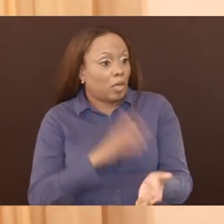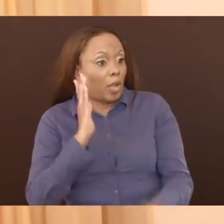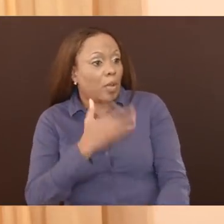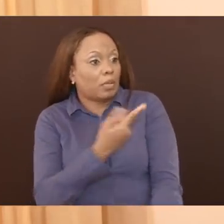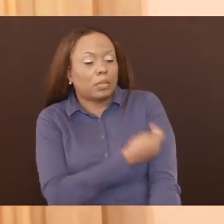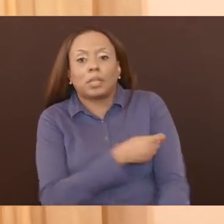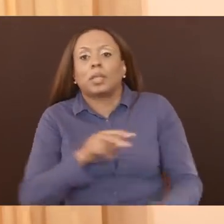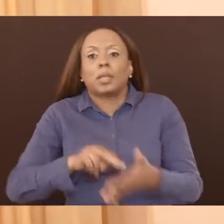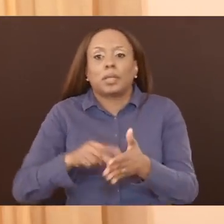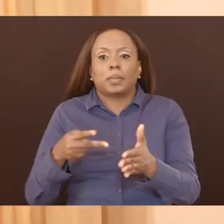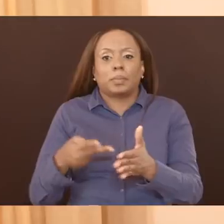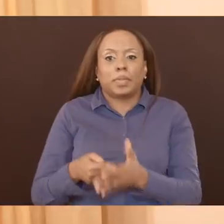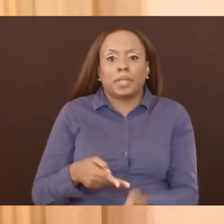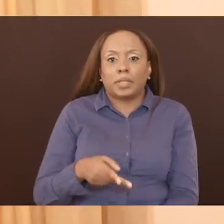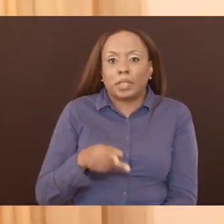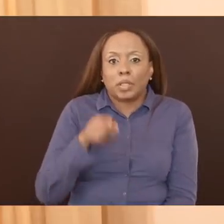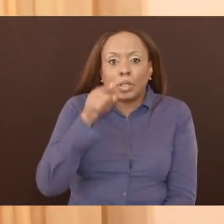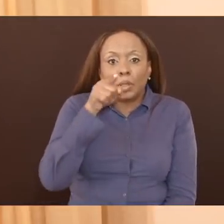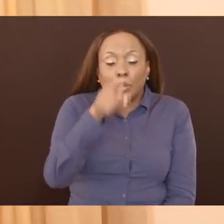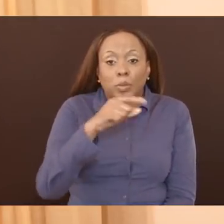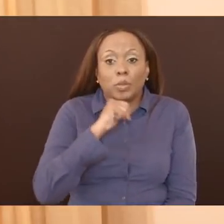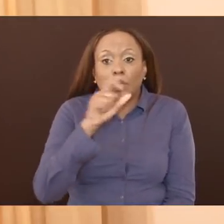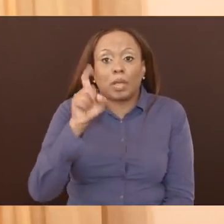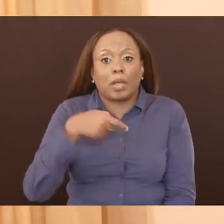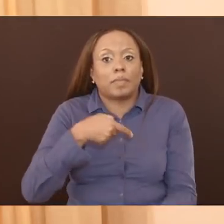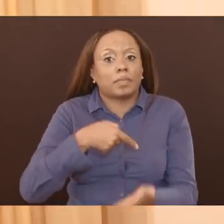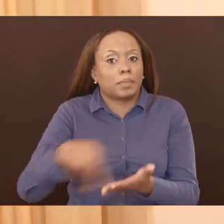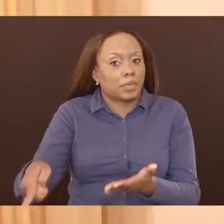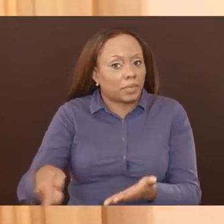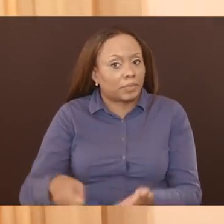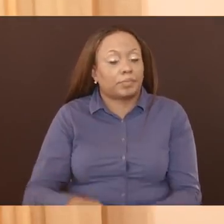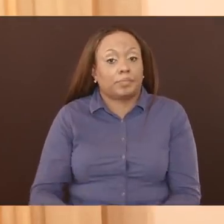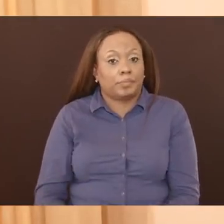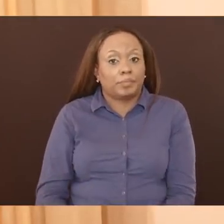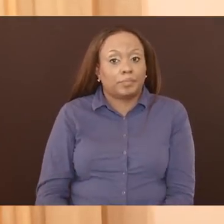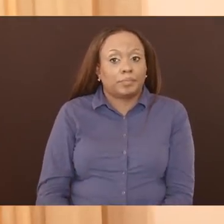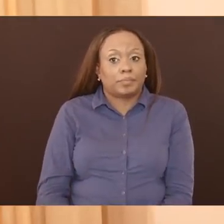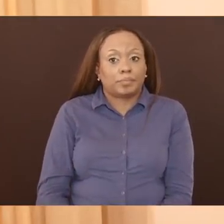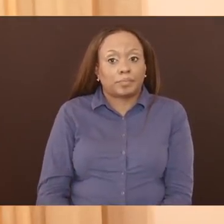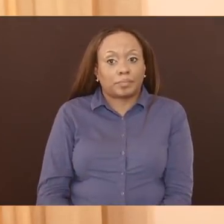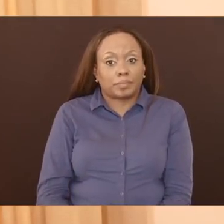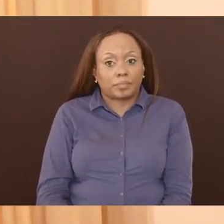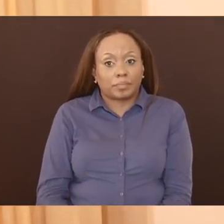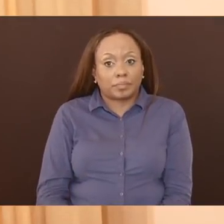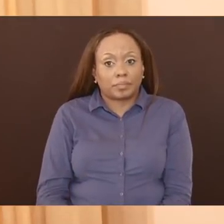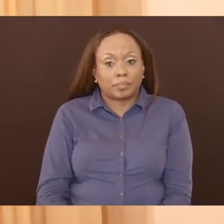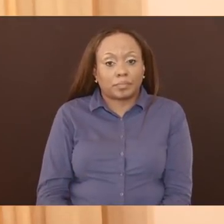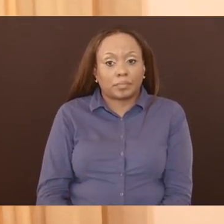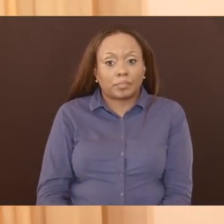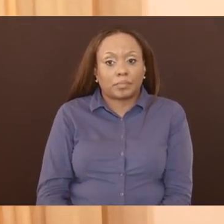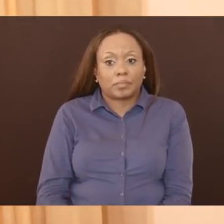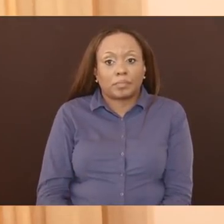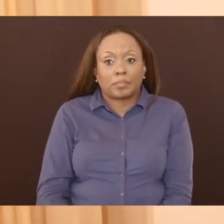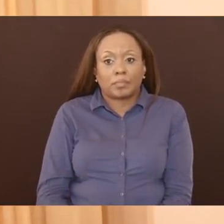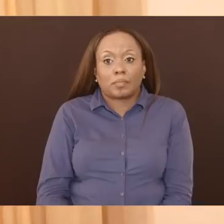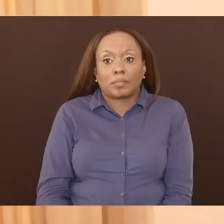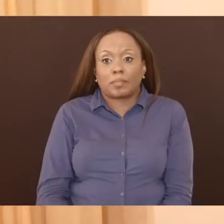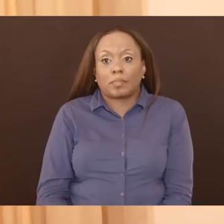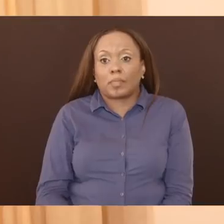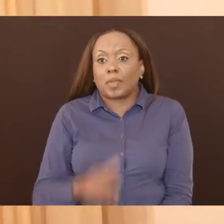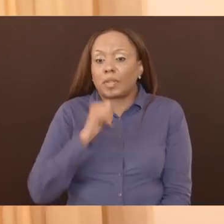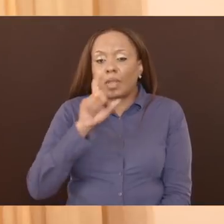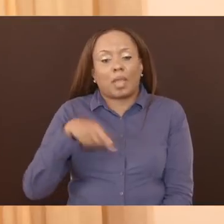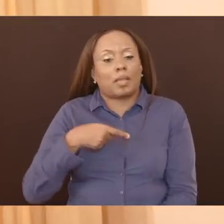any citizen either for the vaccine or for the literal using and administering the vaccine on